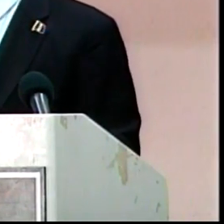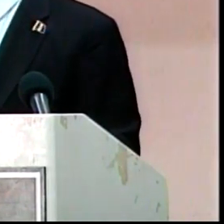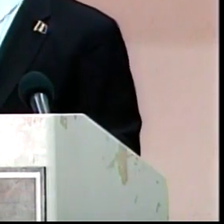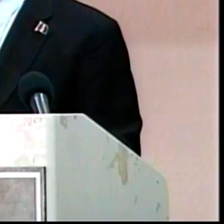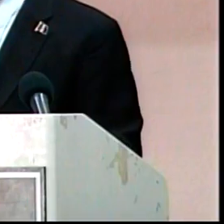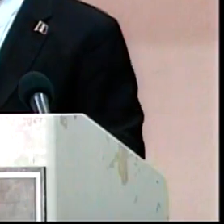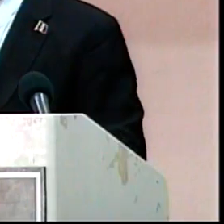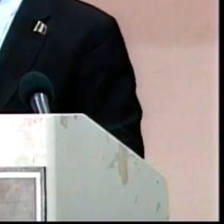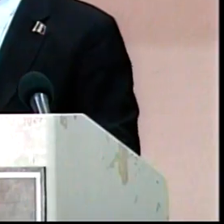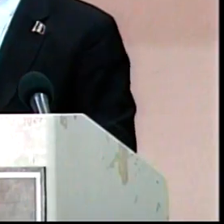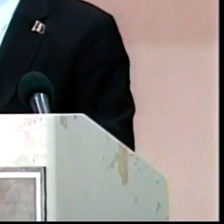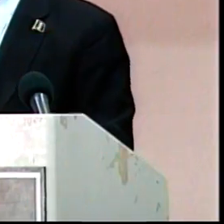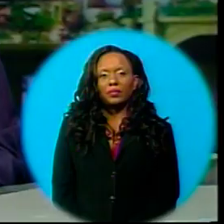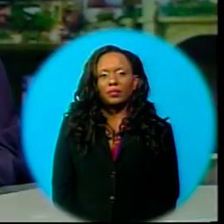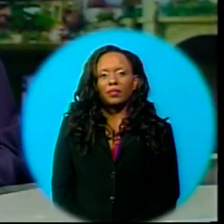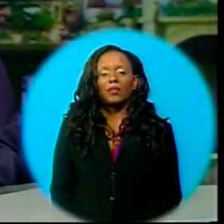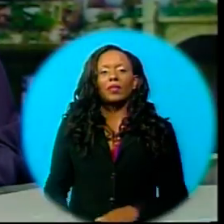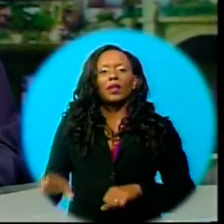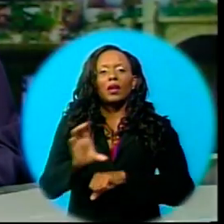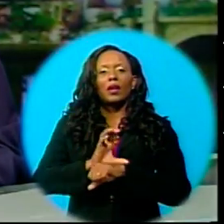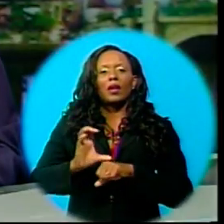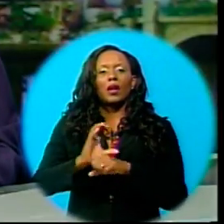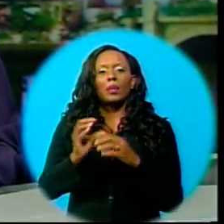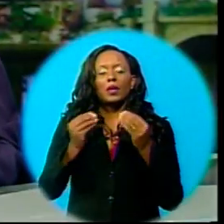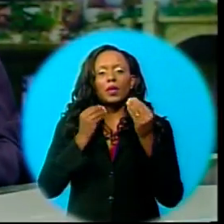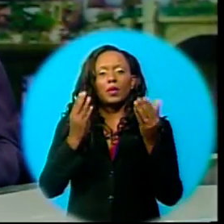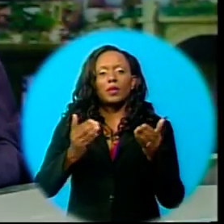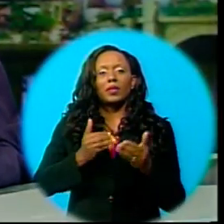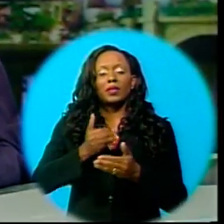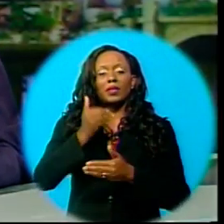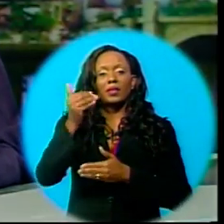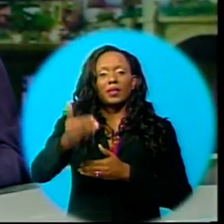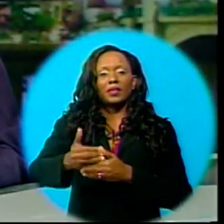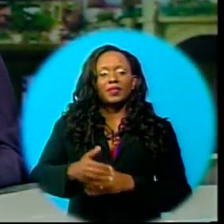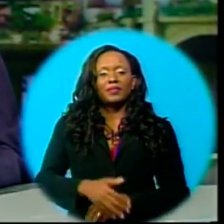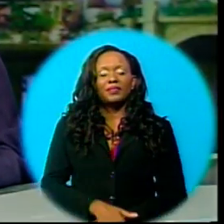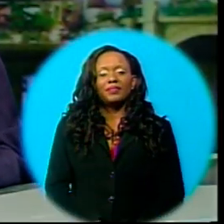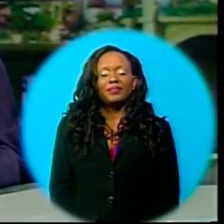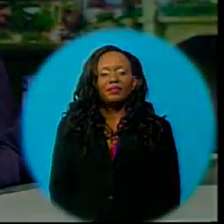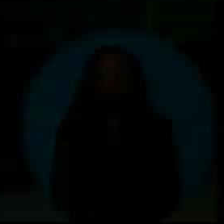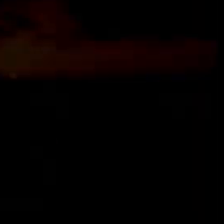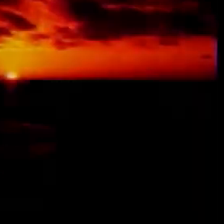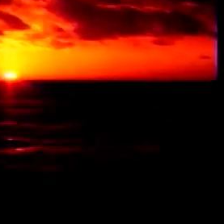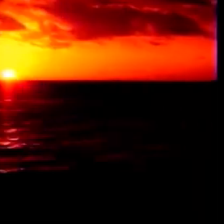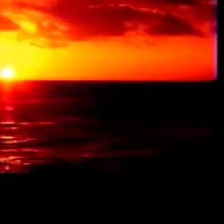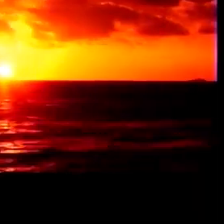and availability. We'll have regional news after this break. Stay with us.